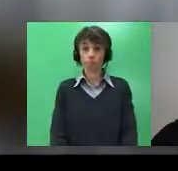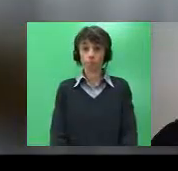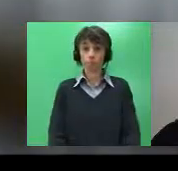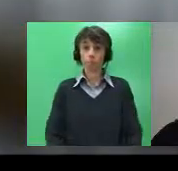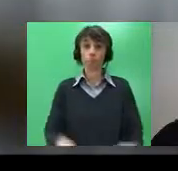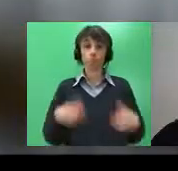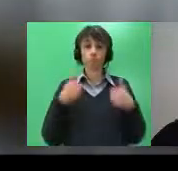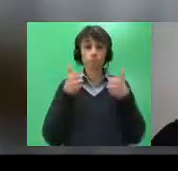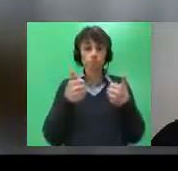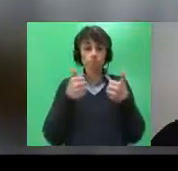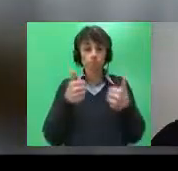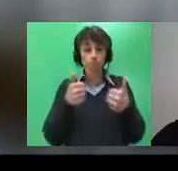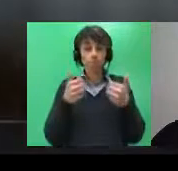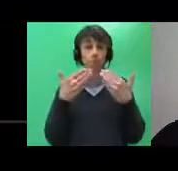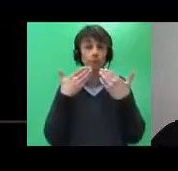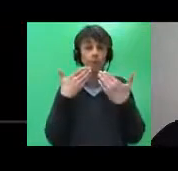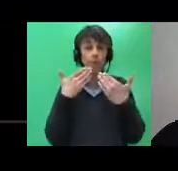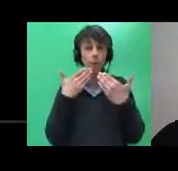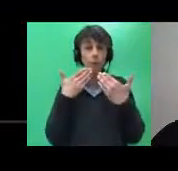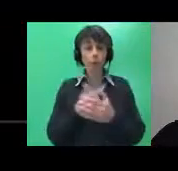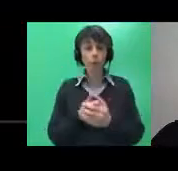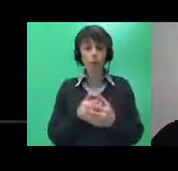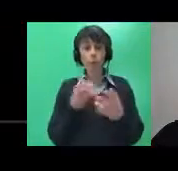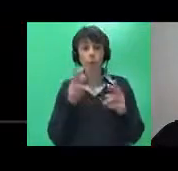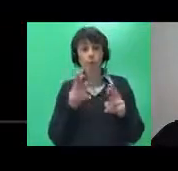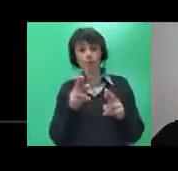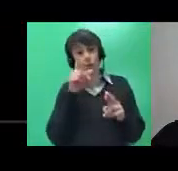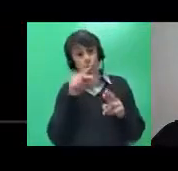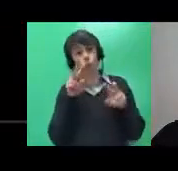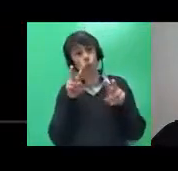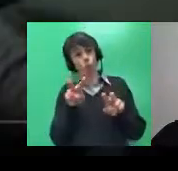Great, thank you. Hopefully you were able to see that.